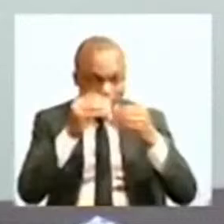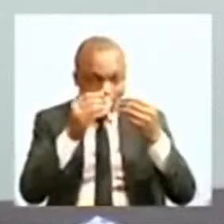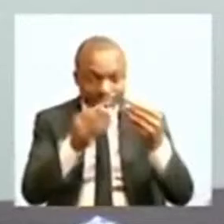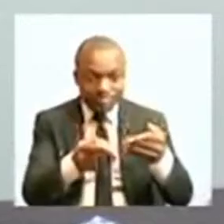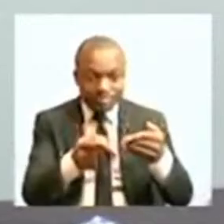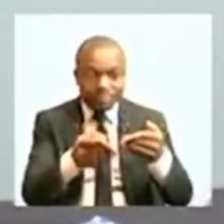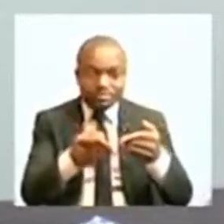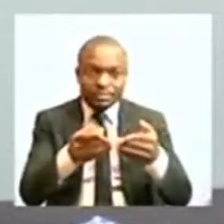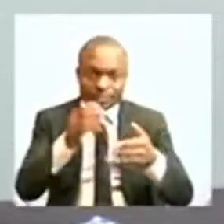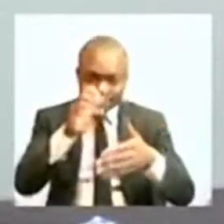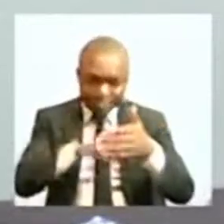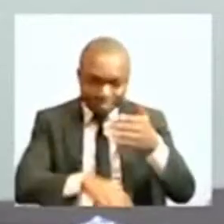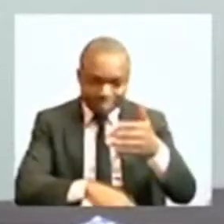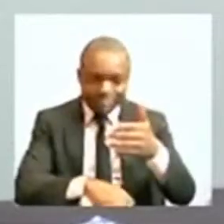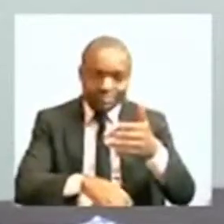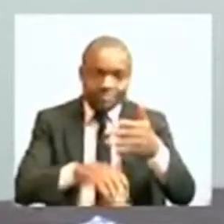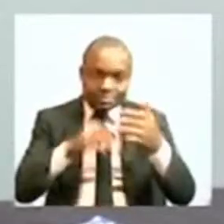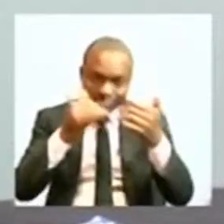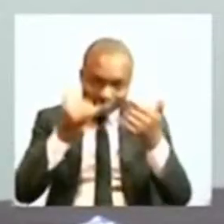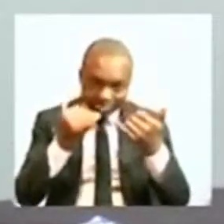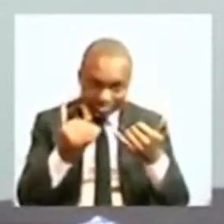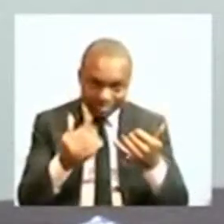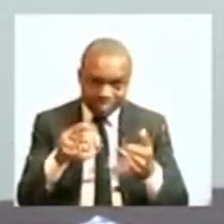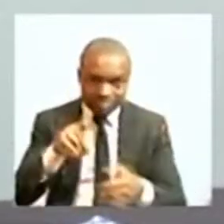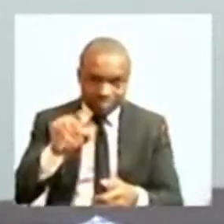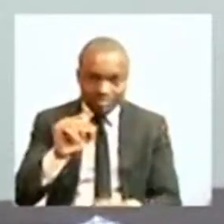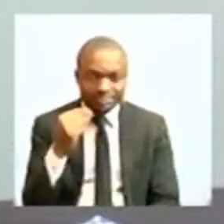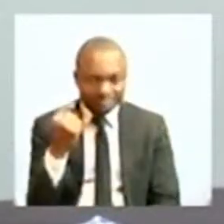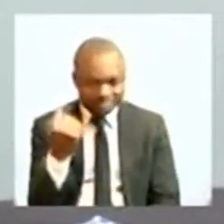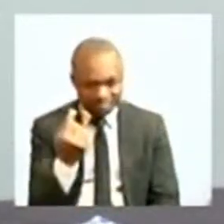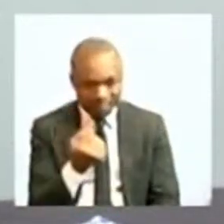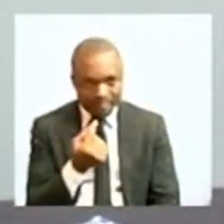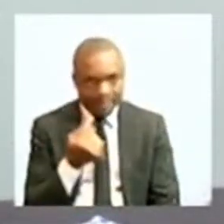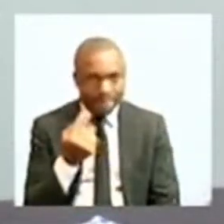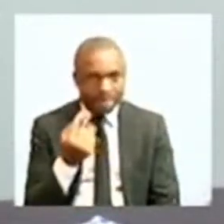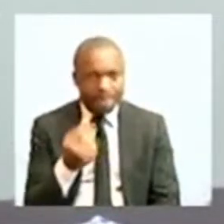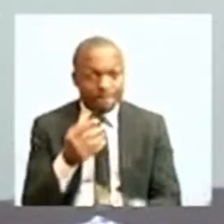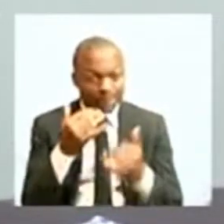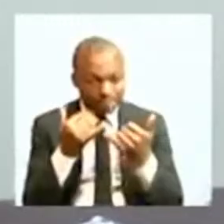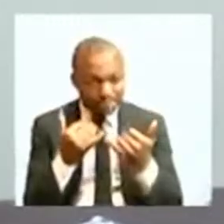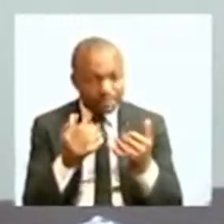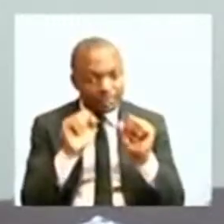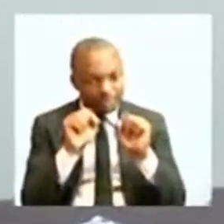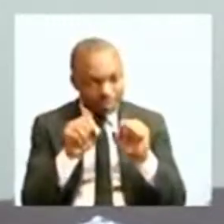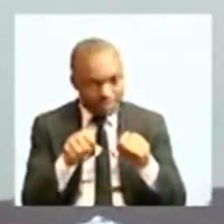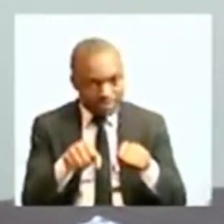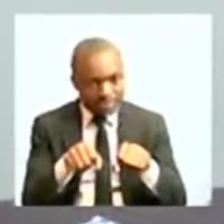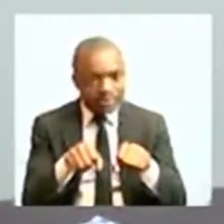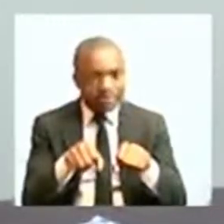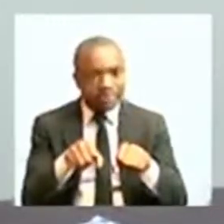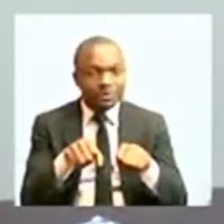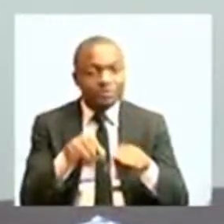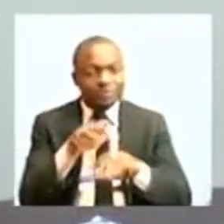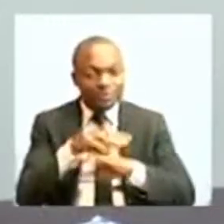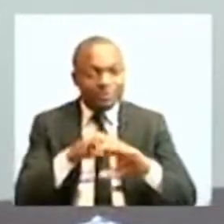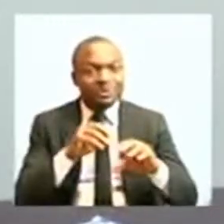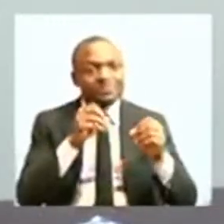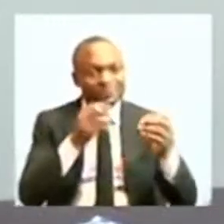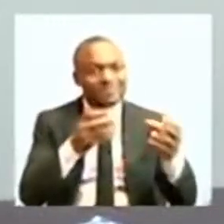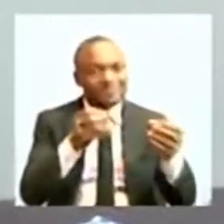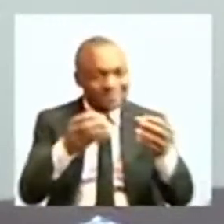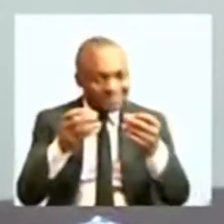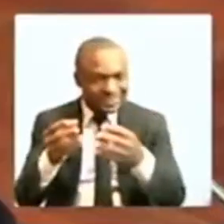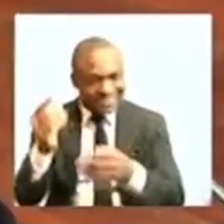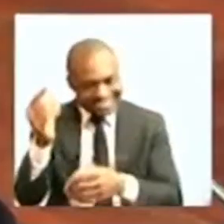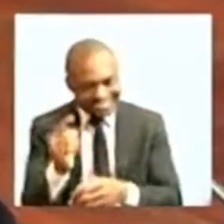is hereby removed. From now on, PS, you are on your own. Now you can be called Mbwe Mbwe Mbwe. He has come.